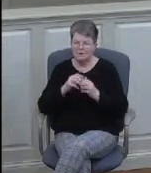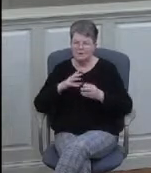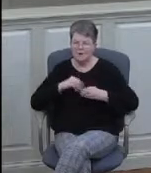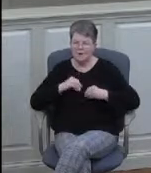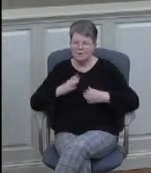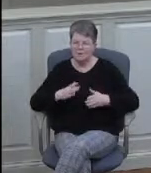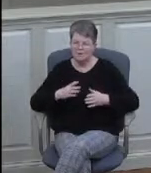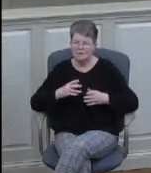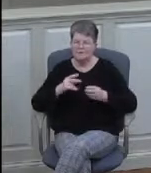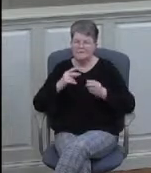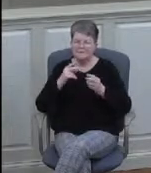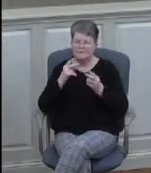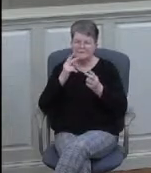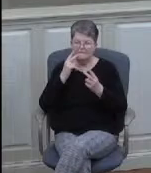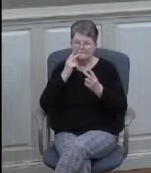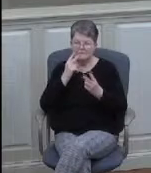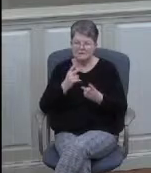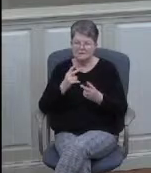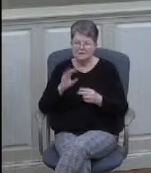visitation of the